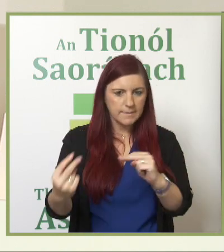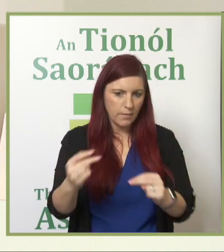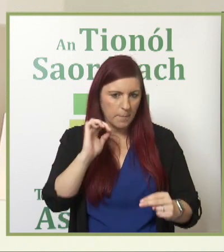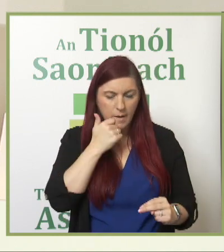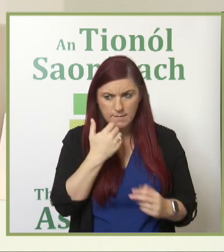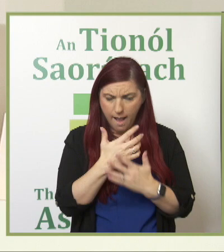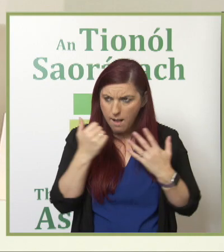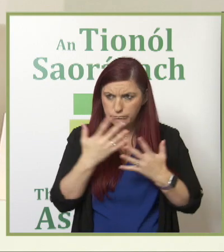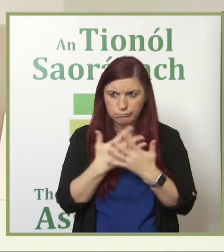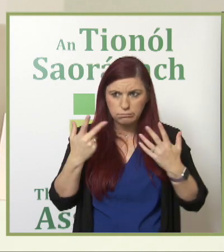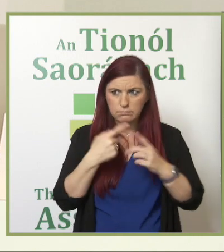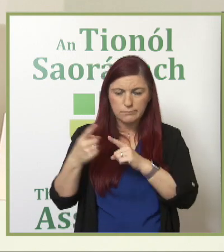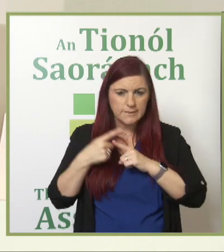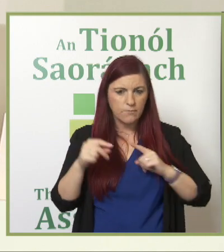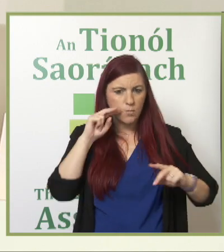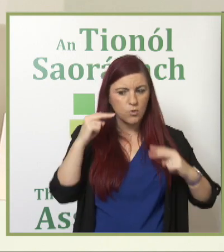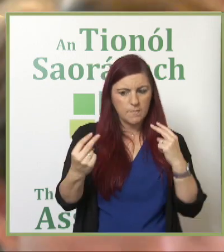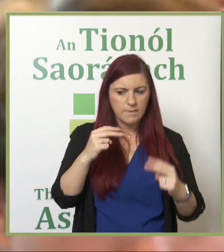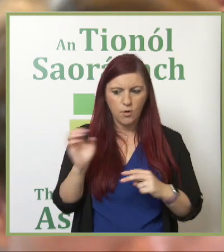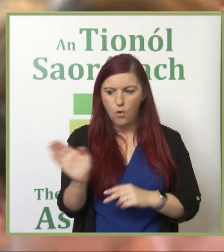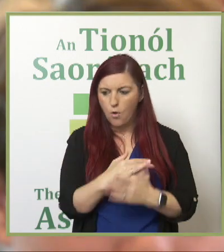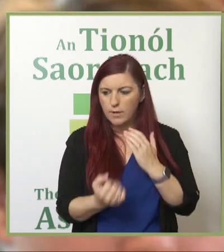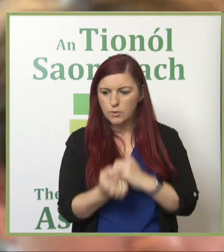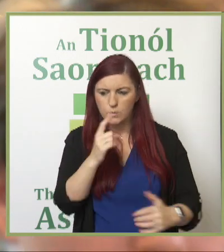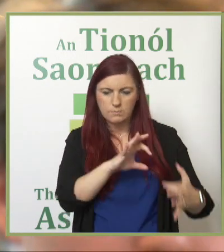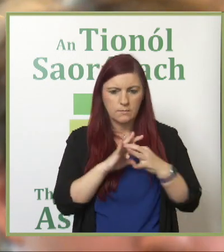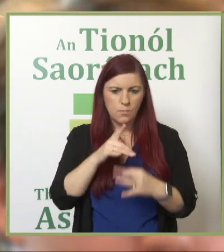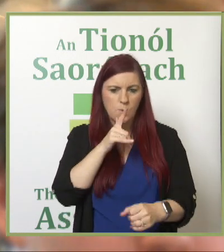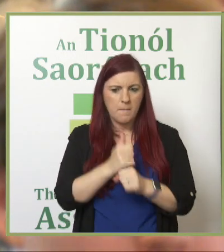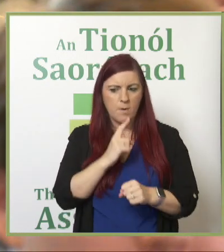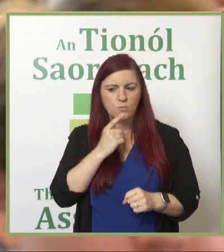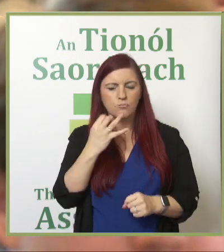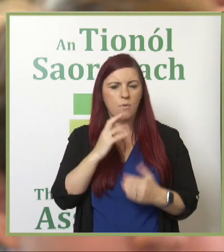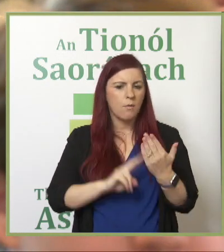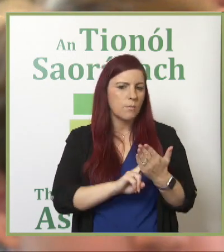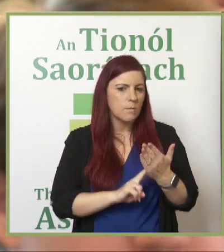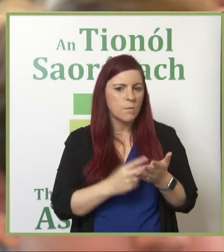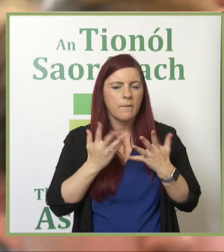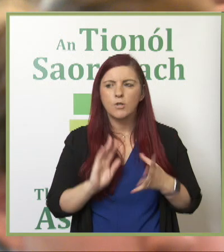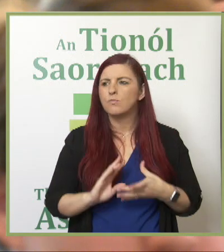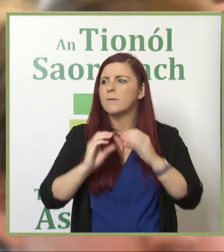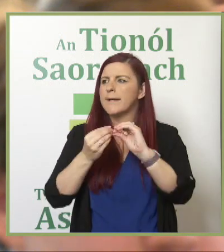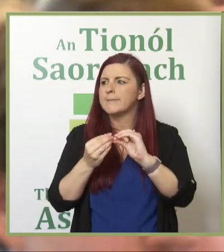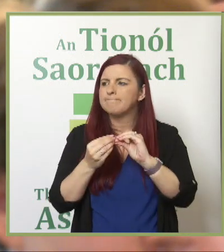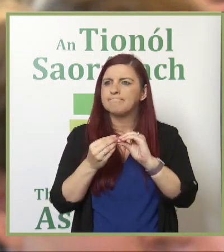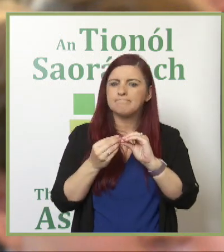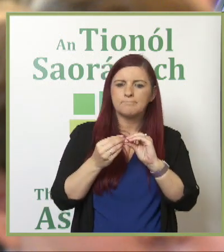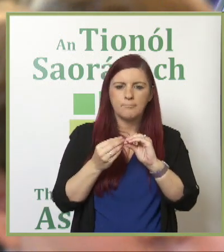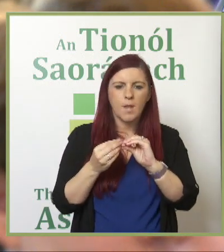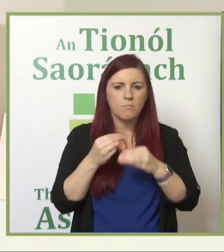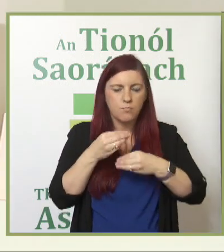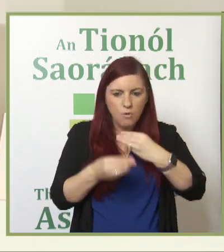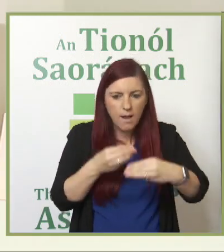very contrasting views on all issues related to drug use. So we've created, I guess, a process around this